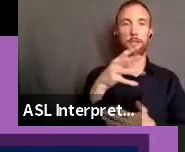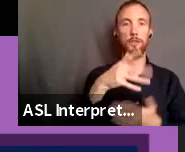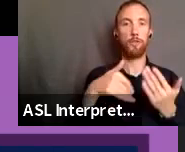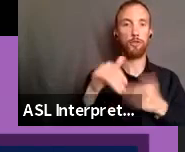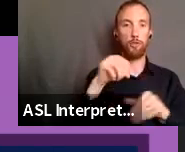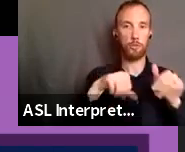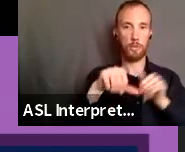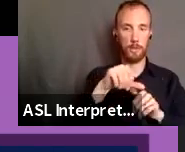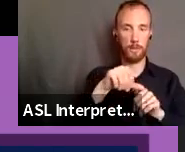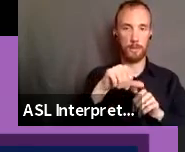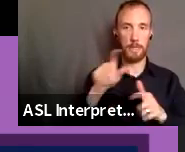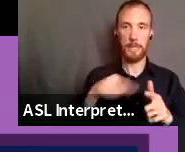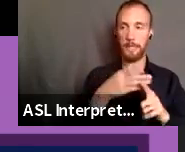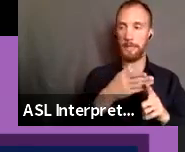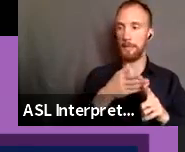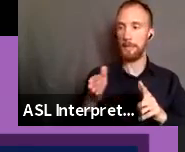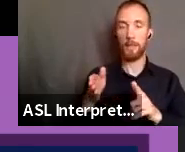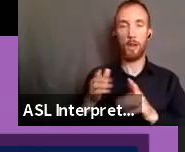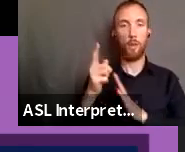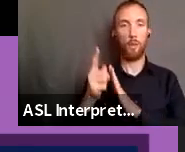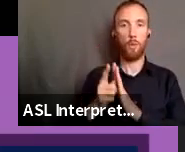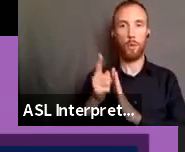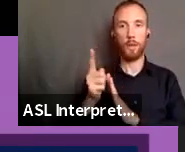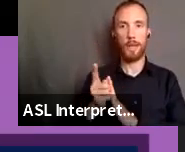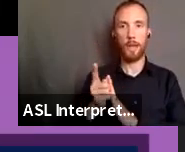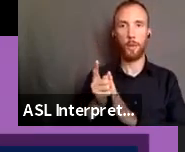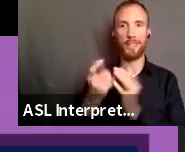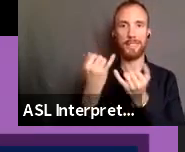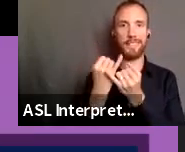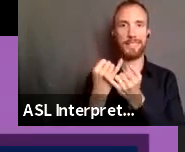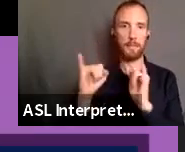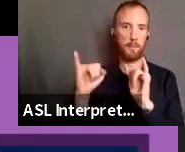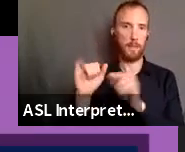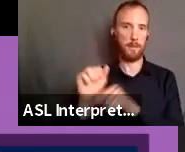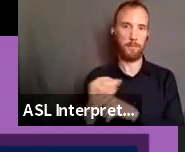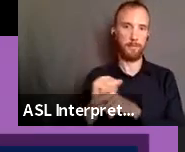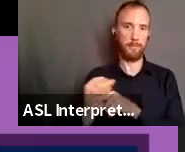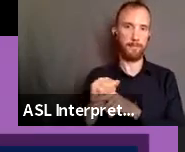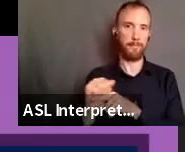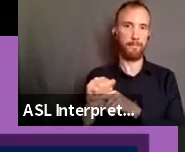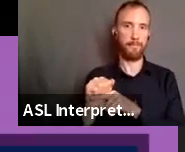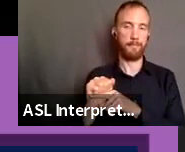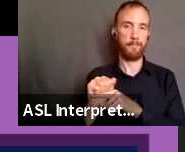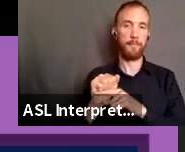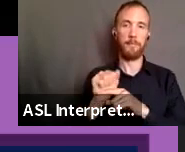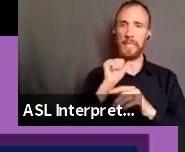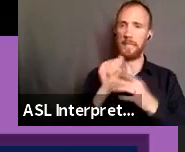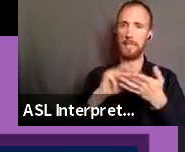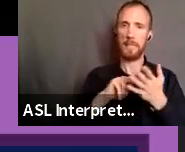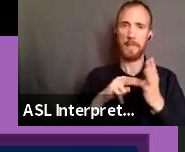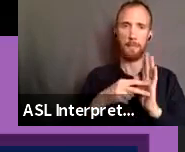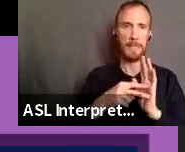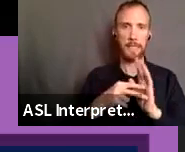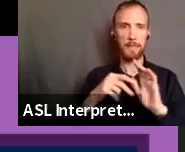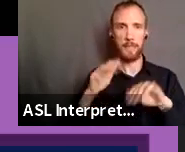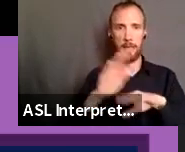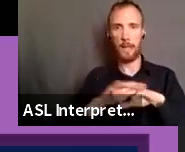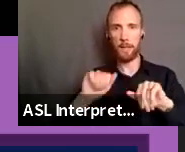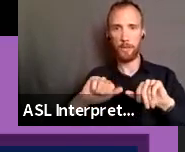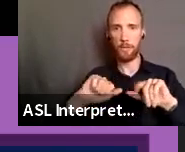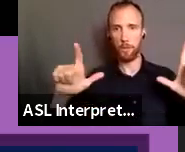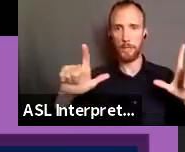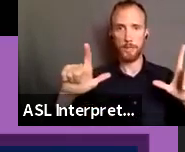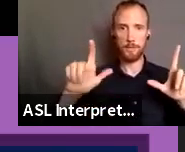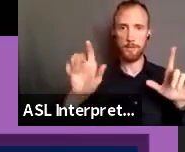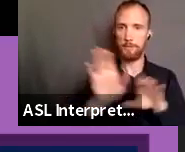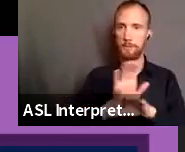students move into an hour of asynchronous independent practice this does not necessarily have to be screen time students may engage in